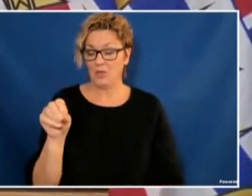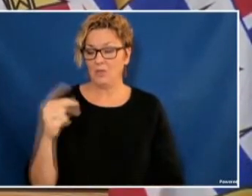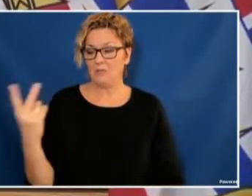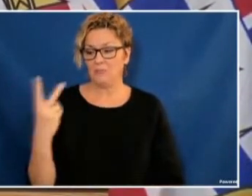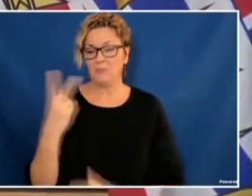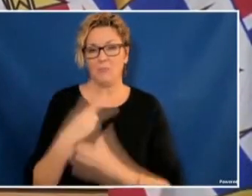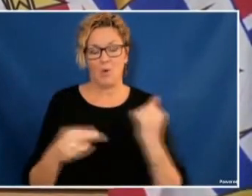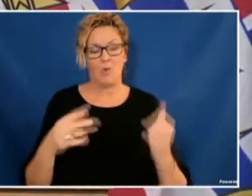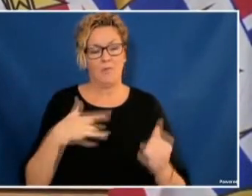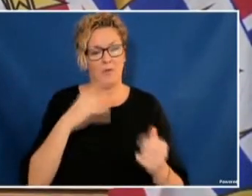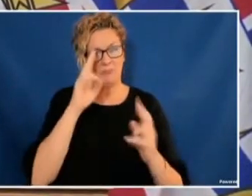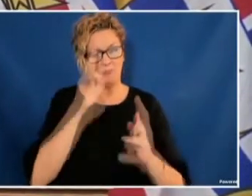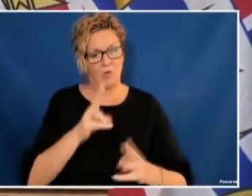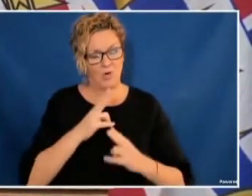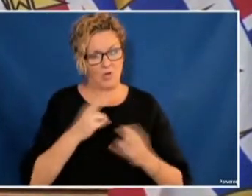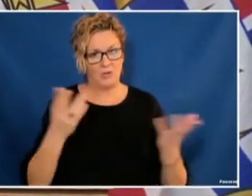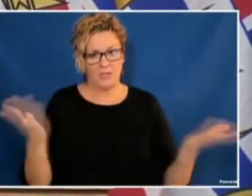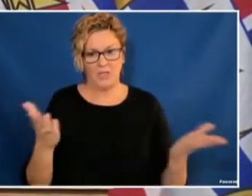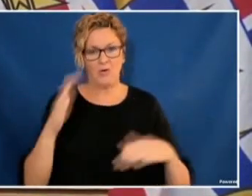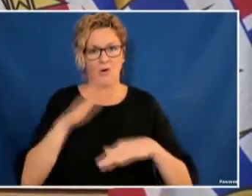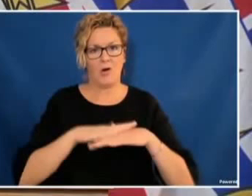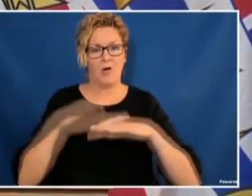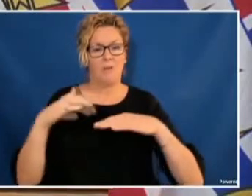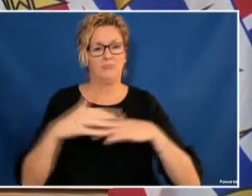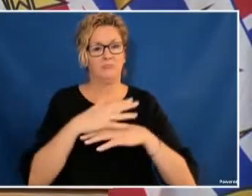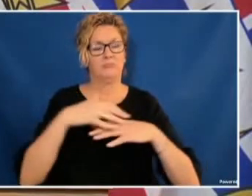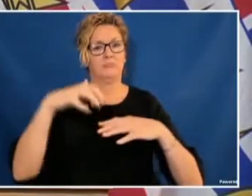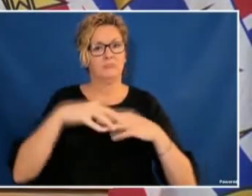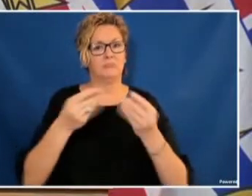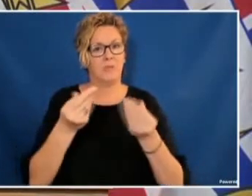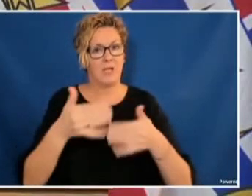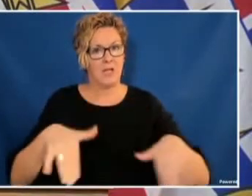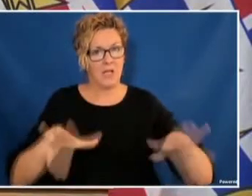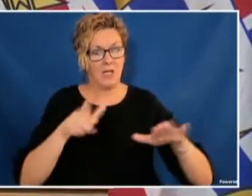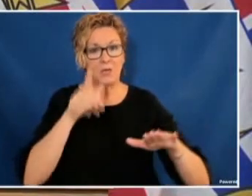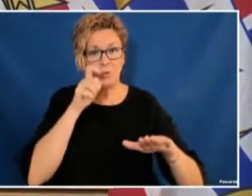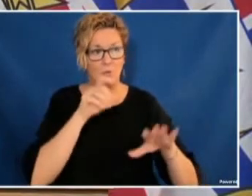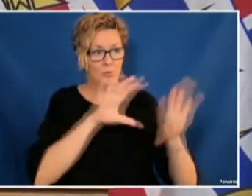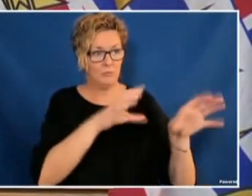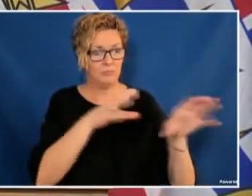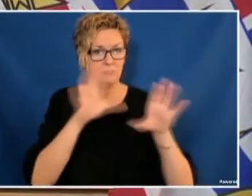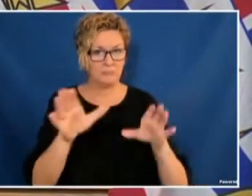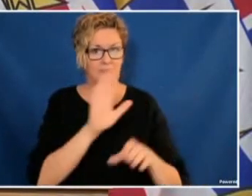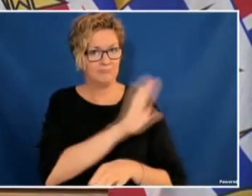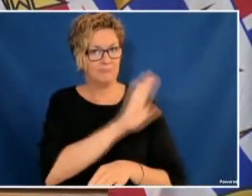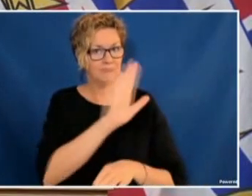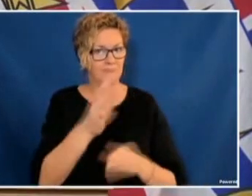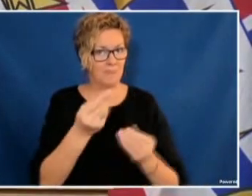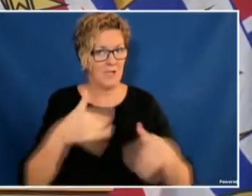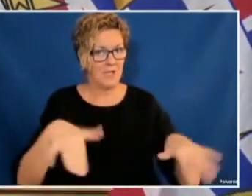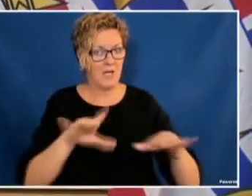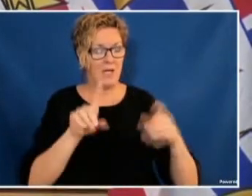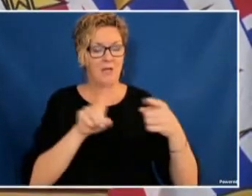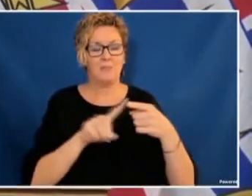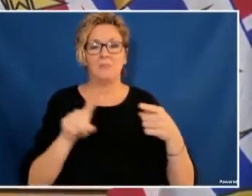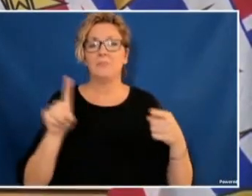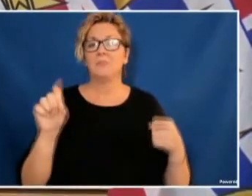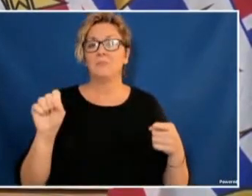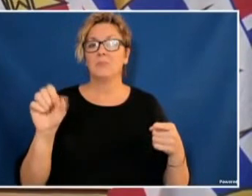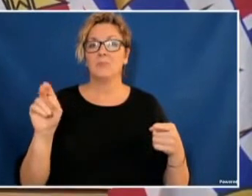and we have cleaned that up over the weekend thanks to the hard work of the epidemiologists. So there are an